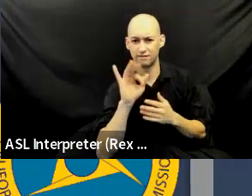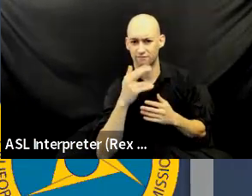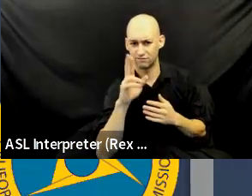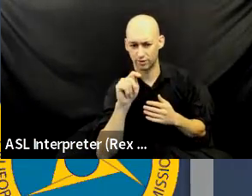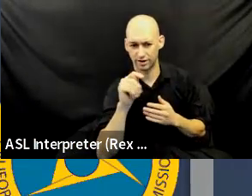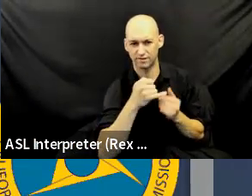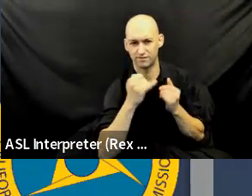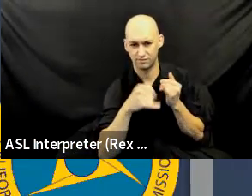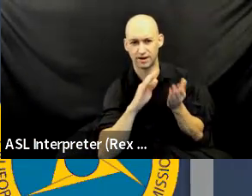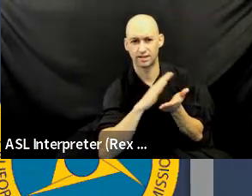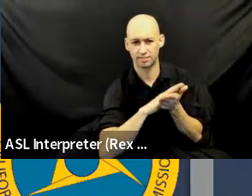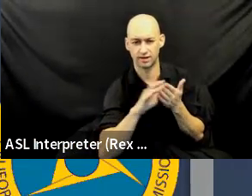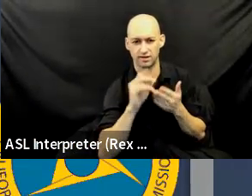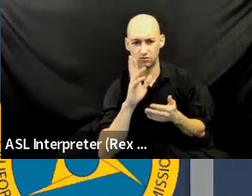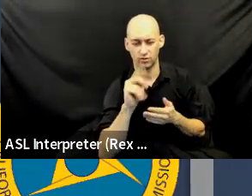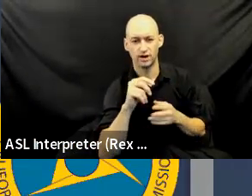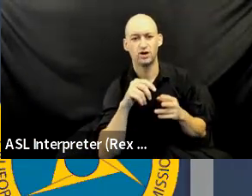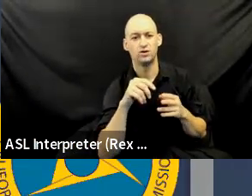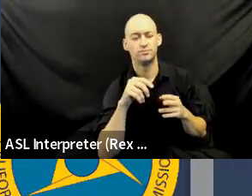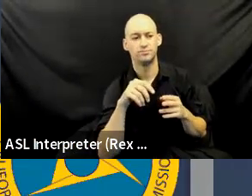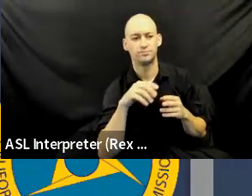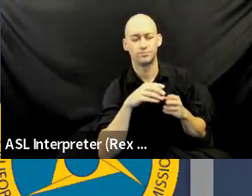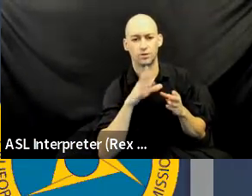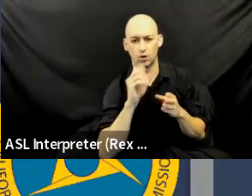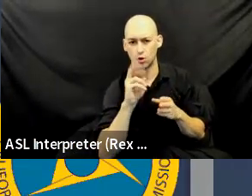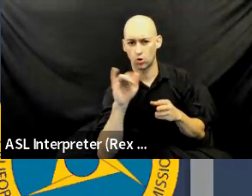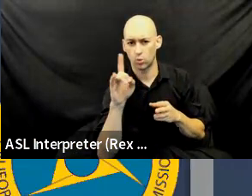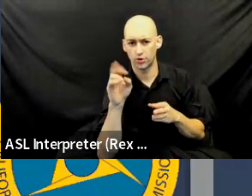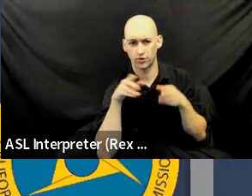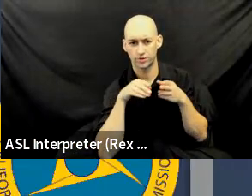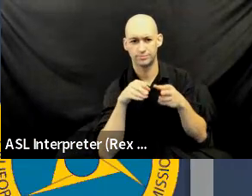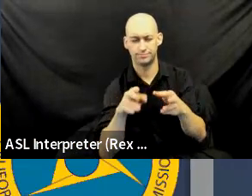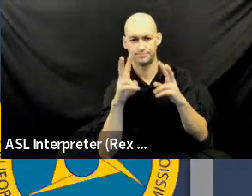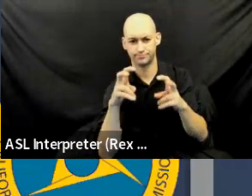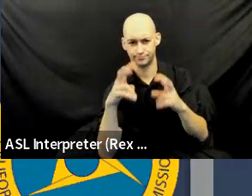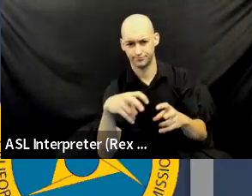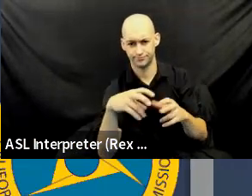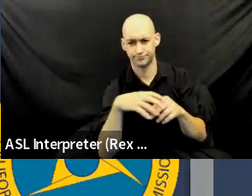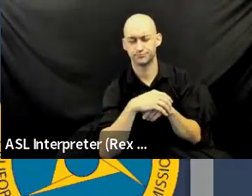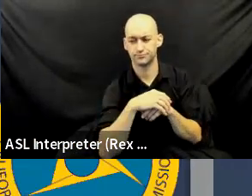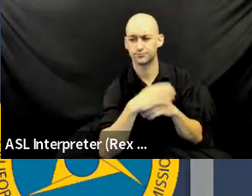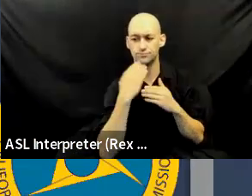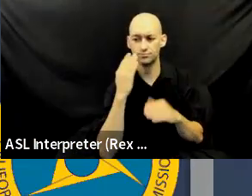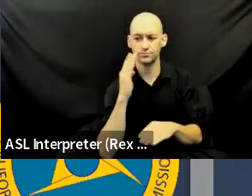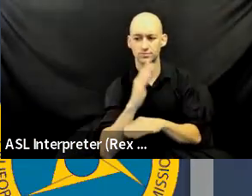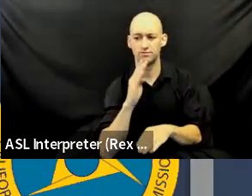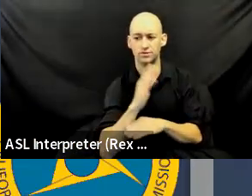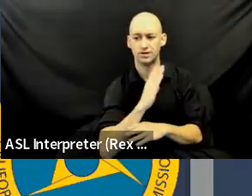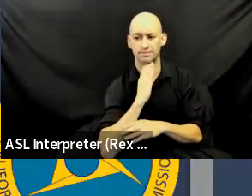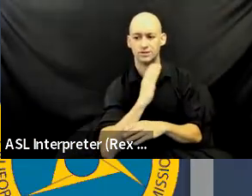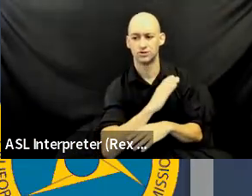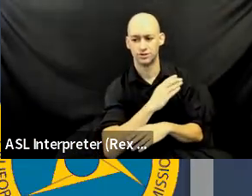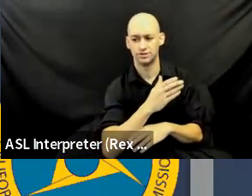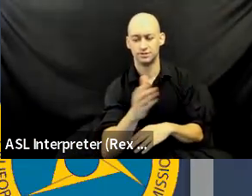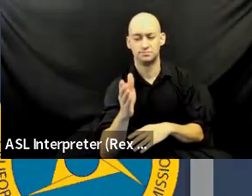Clean Freight Corridor Efficiency Assessment, SB 671. Kayla. Good afternoon, Commissioners. Today I will